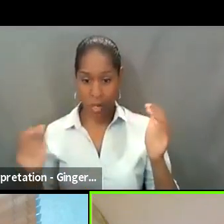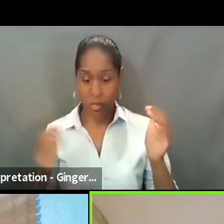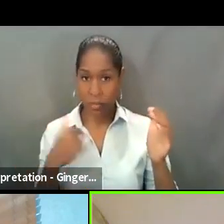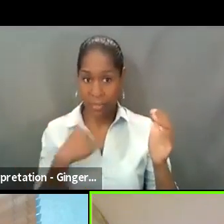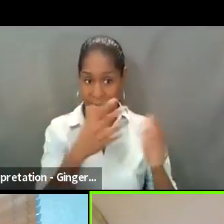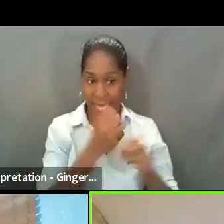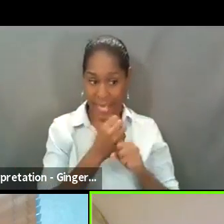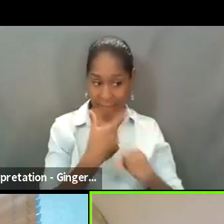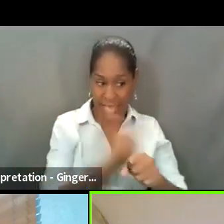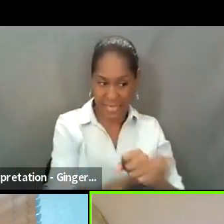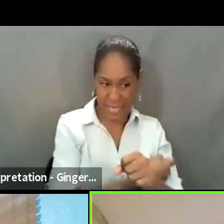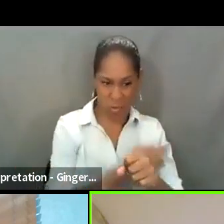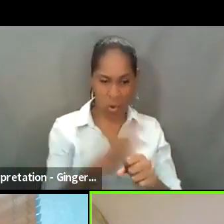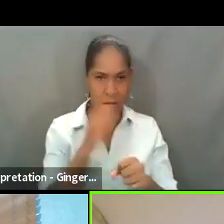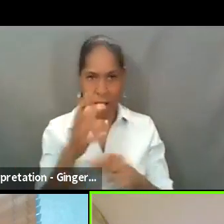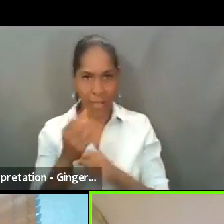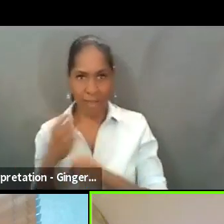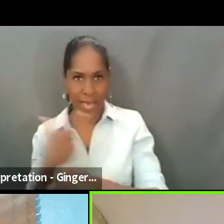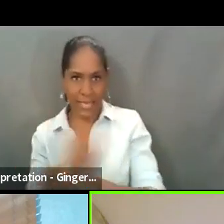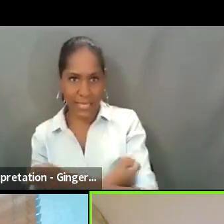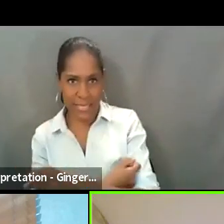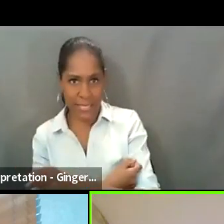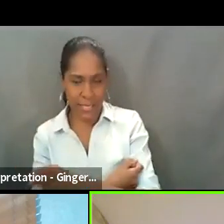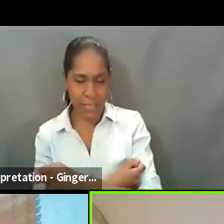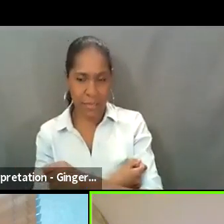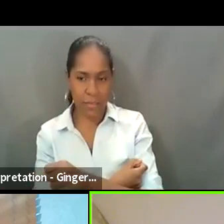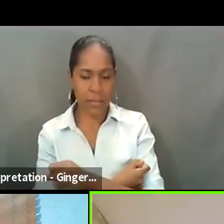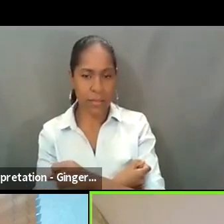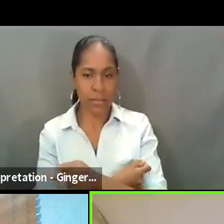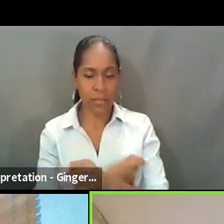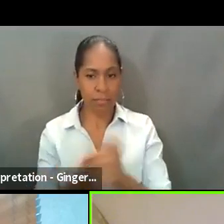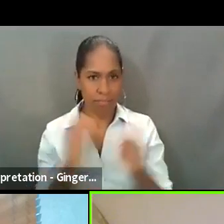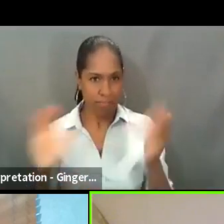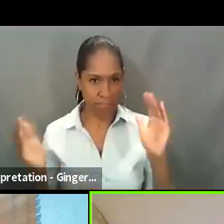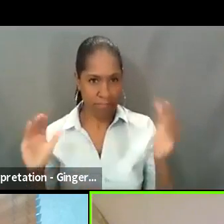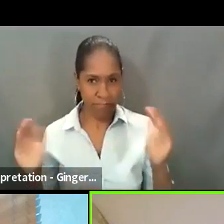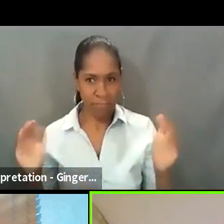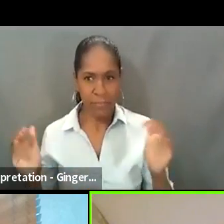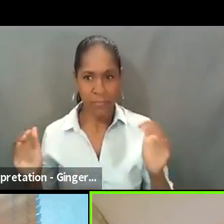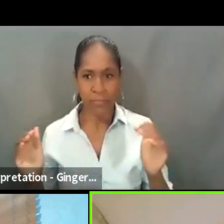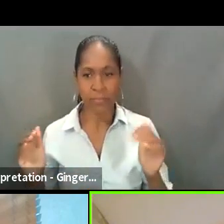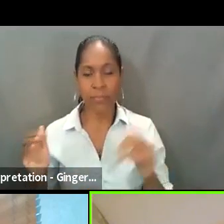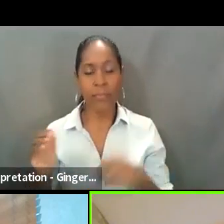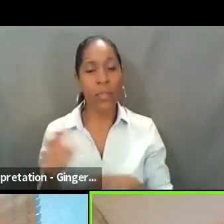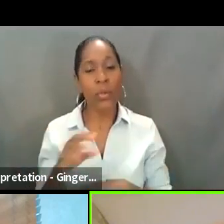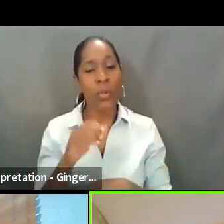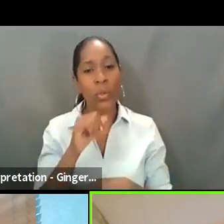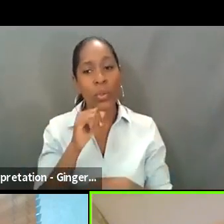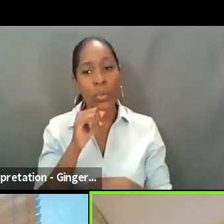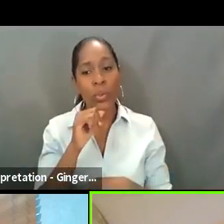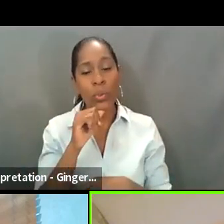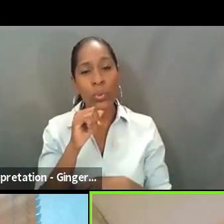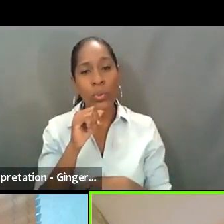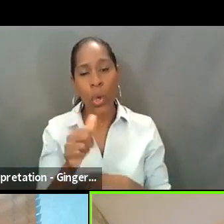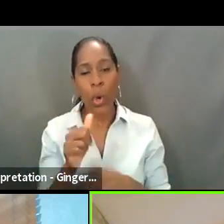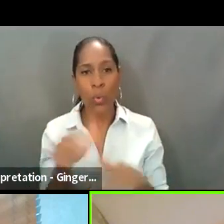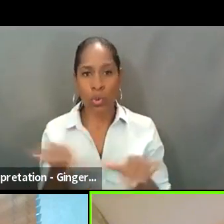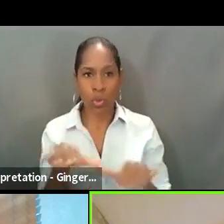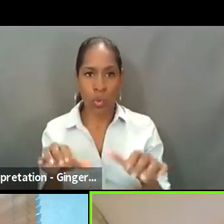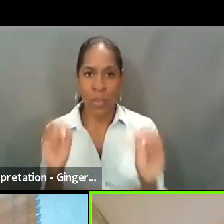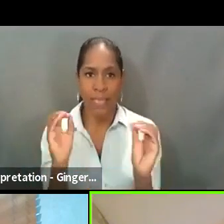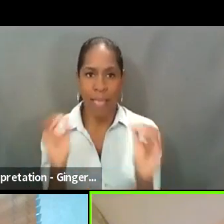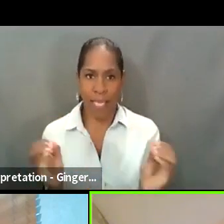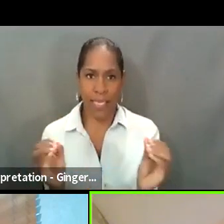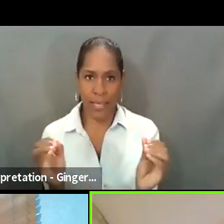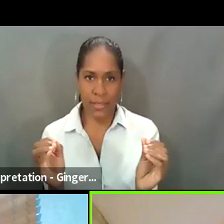So, you can't, I would suggest not to compare it to just doing nothing,